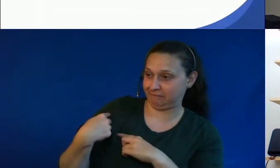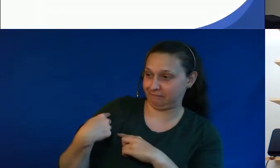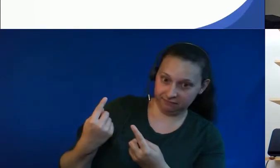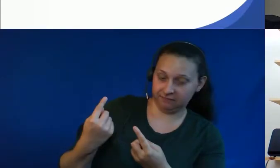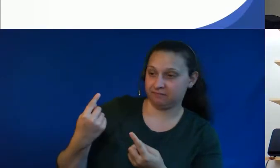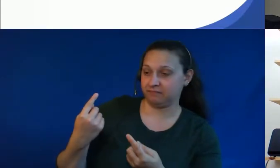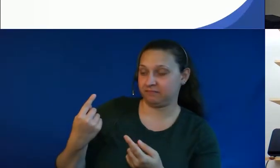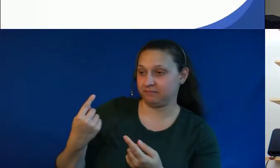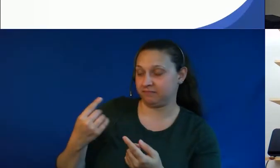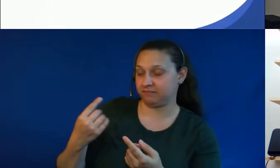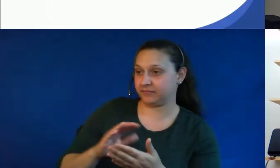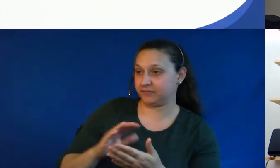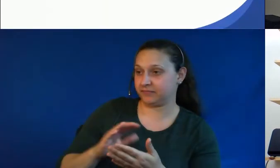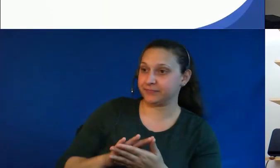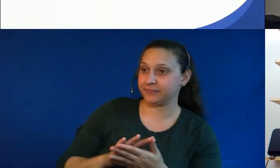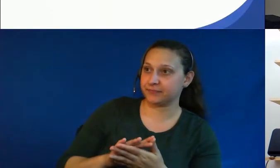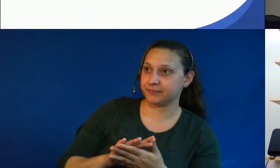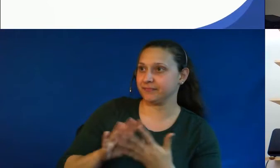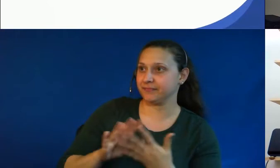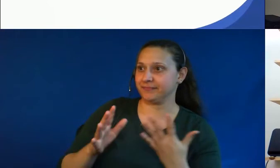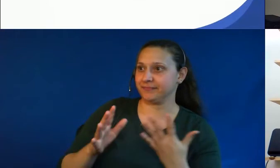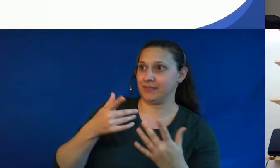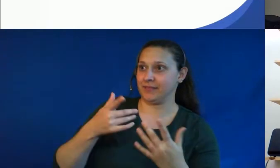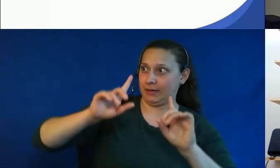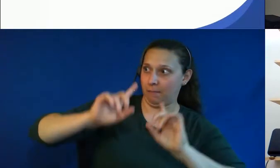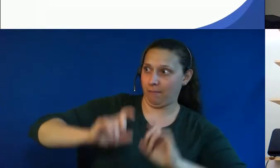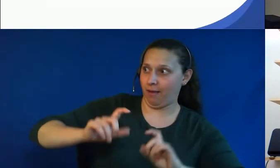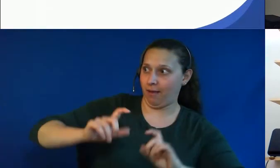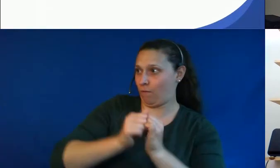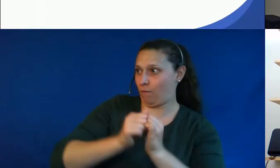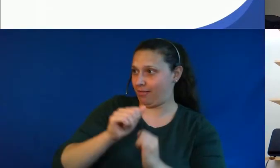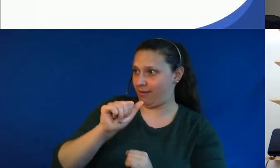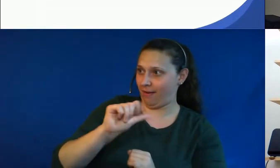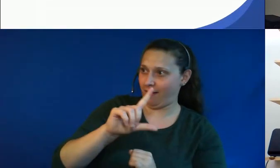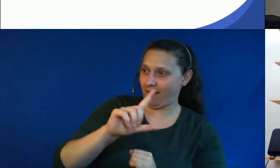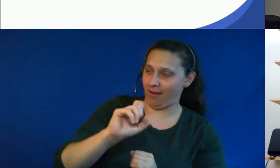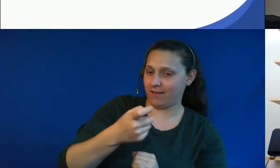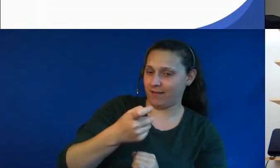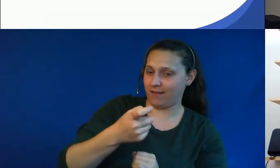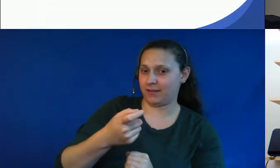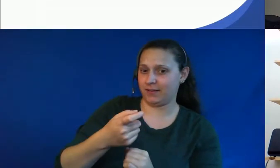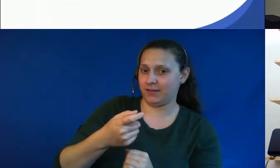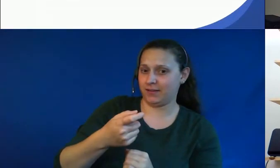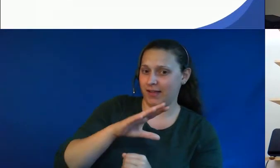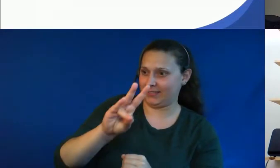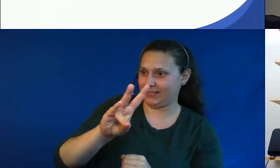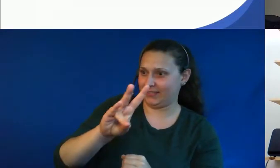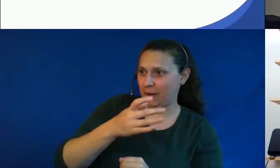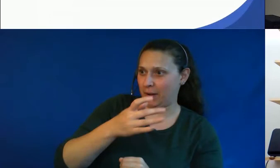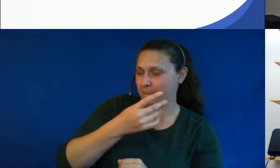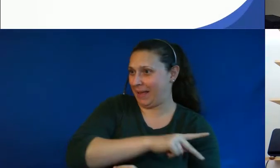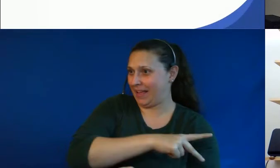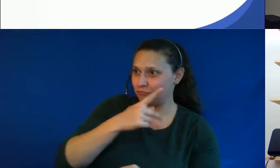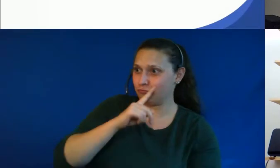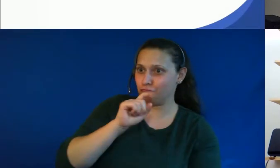from, I guess, this pilot with Alex and the 700 or so patients that have already